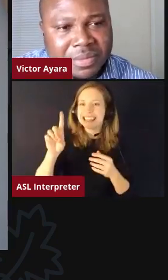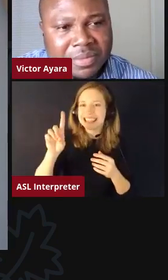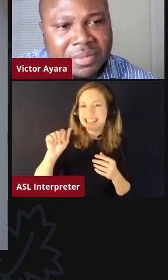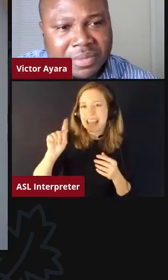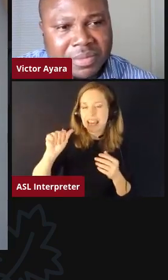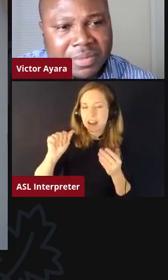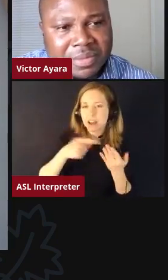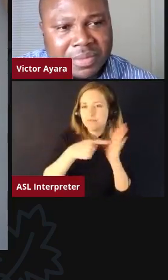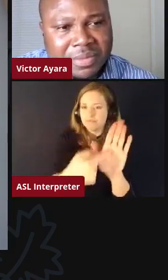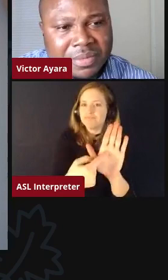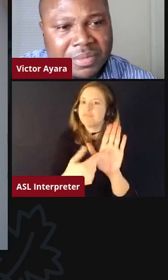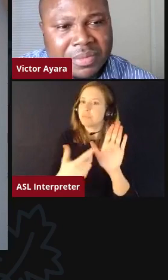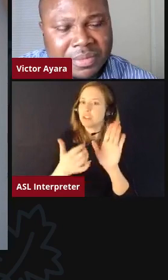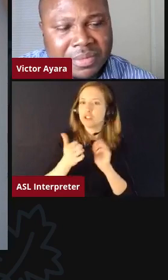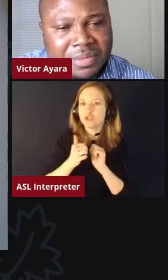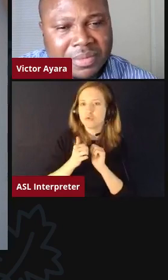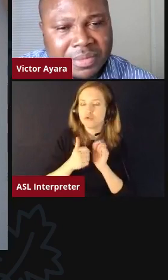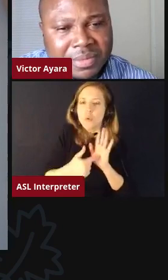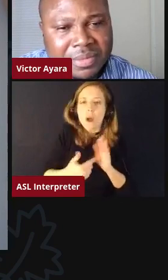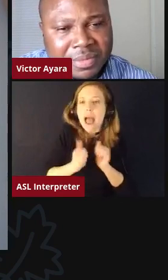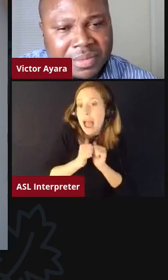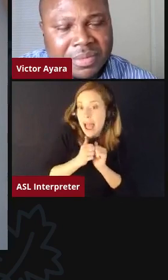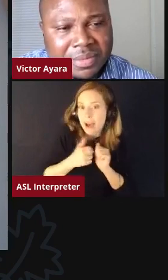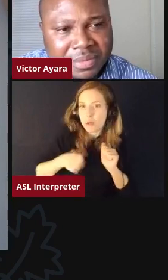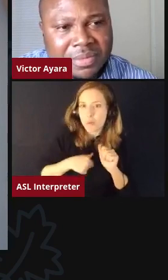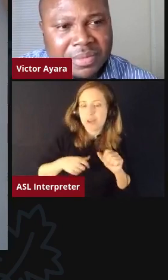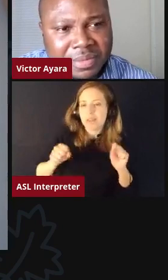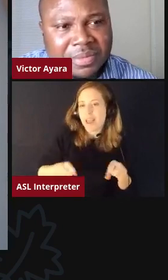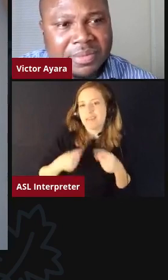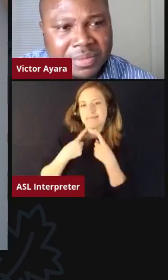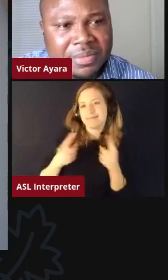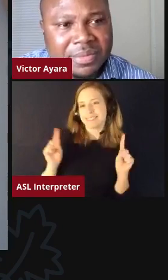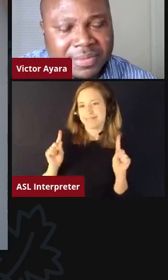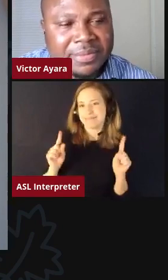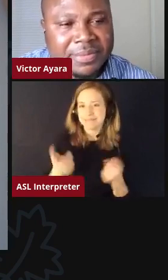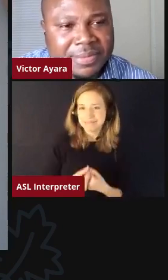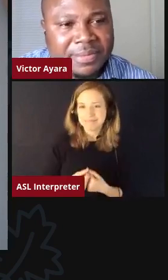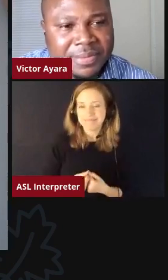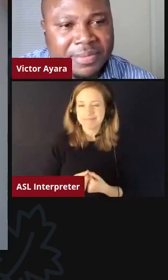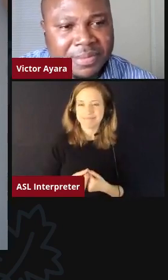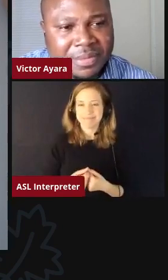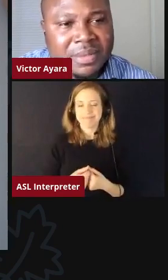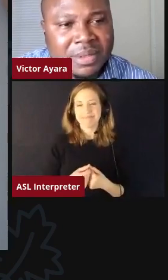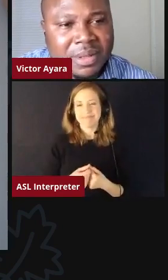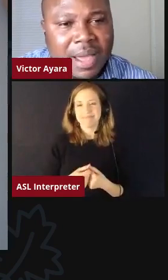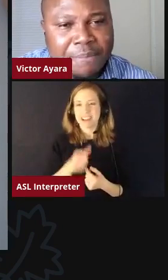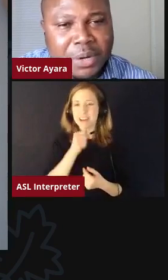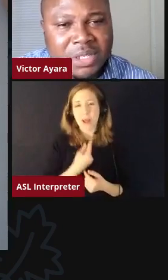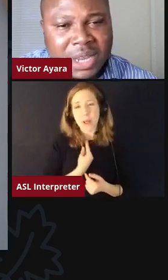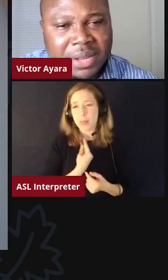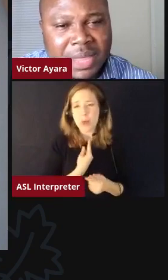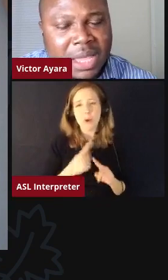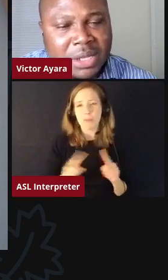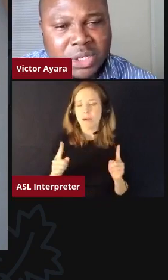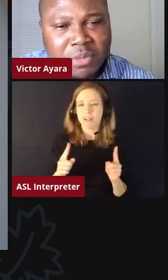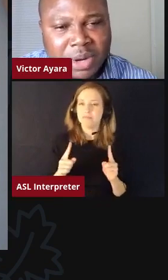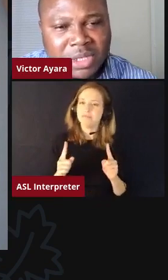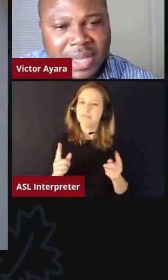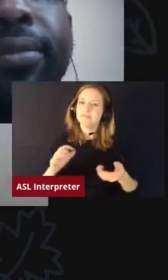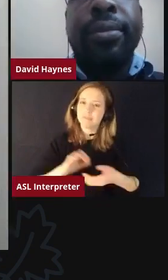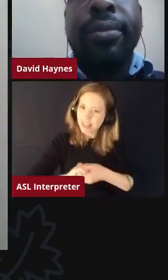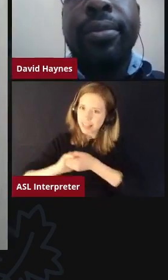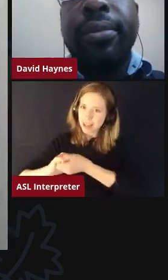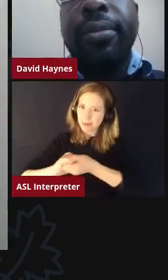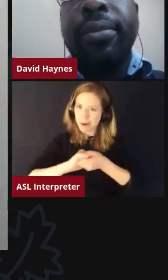not doing this by myself by any means. I'm trying to work with community to really kind of make some new changes. I appreciate it. Thank you so